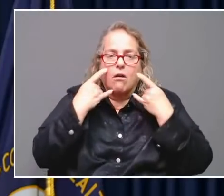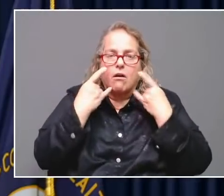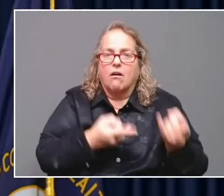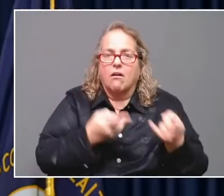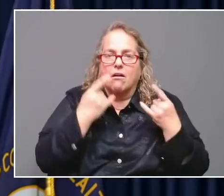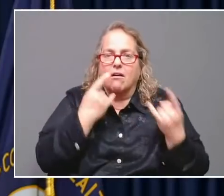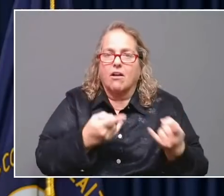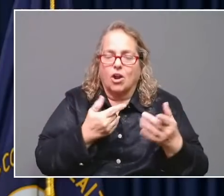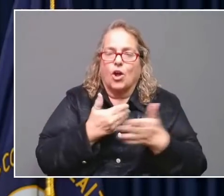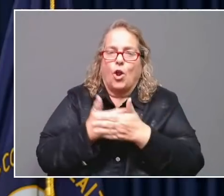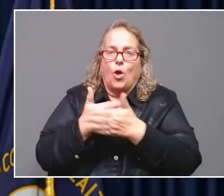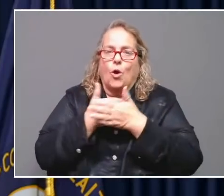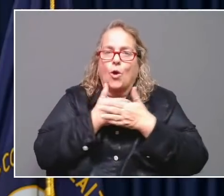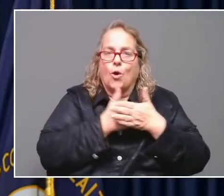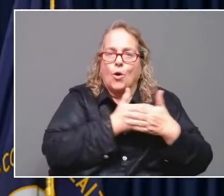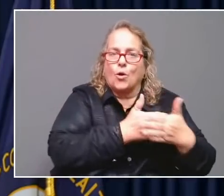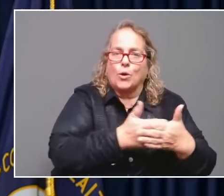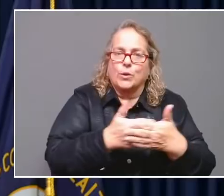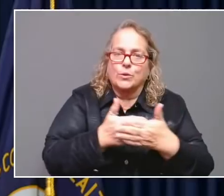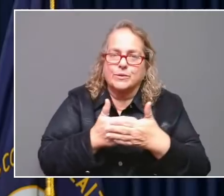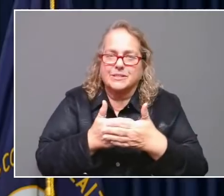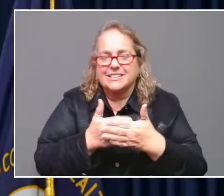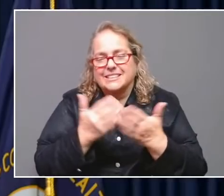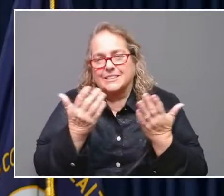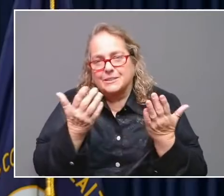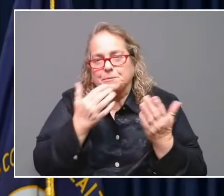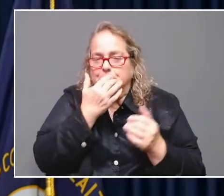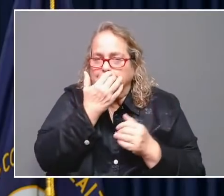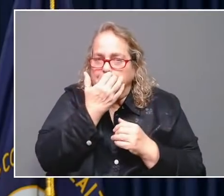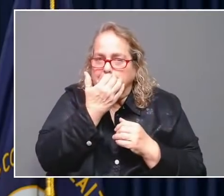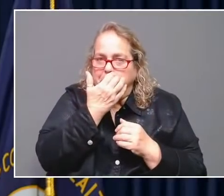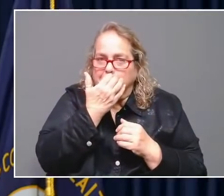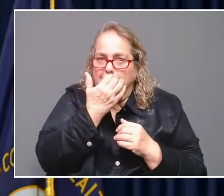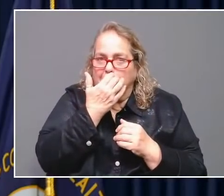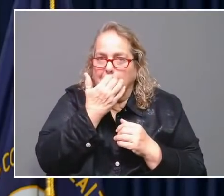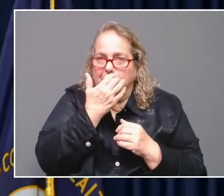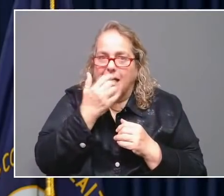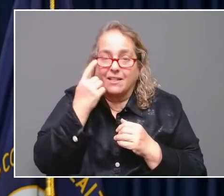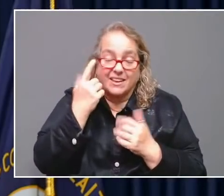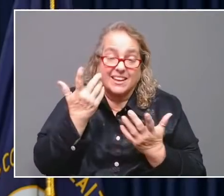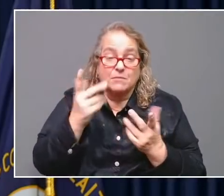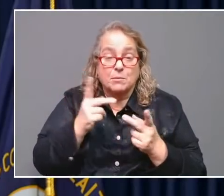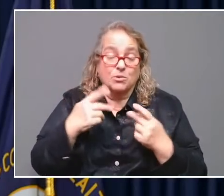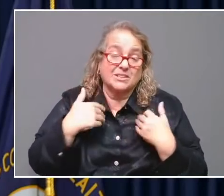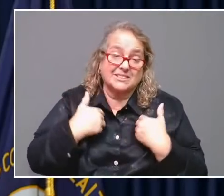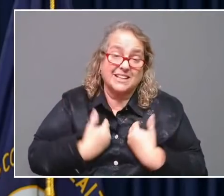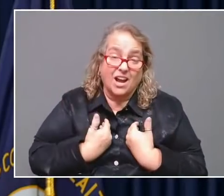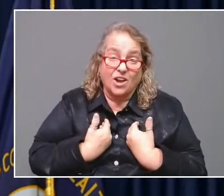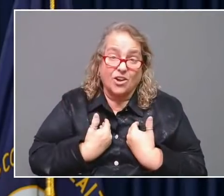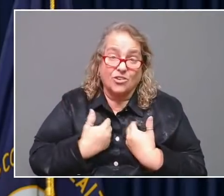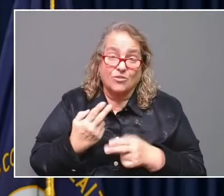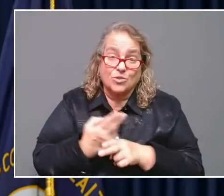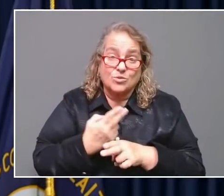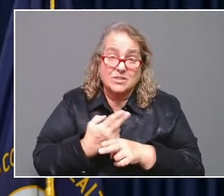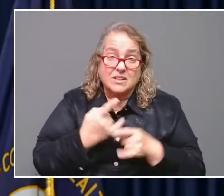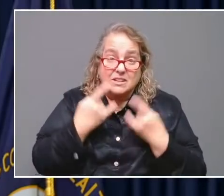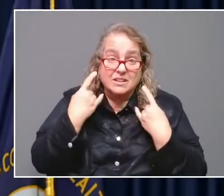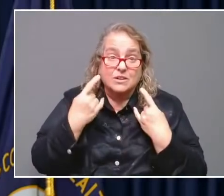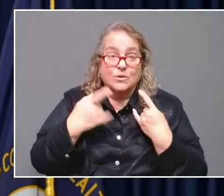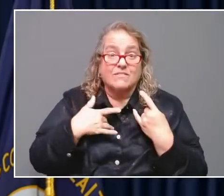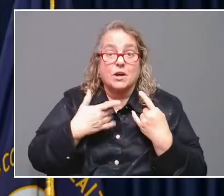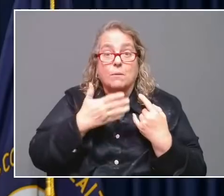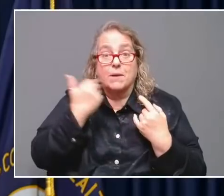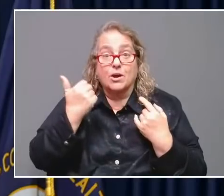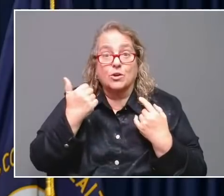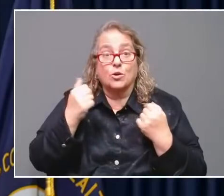close. And I think that there's certainly fatigue. You always feel better when our cases are declining, and we always